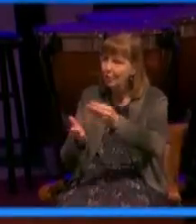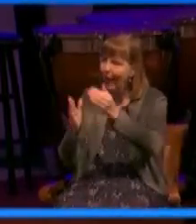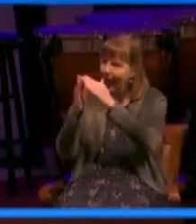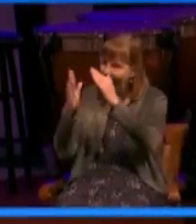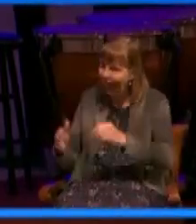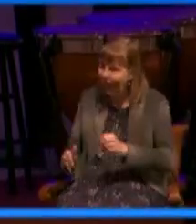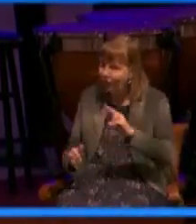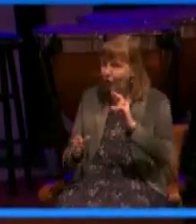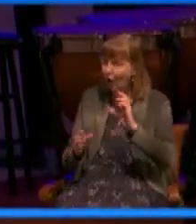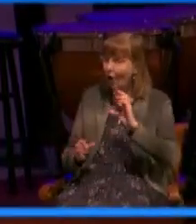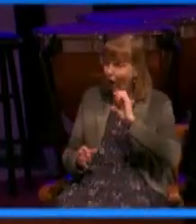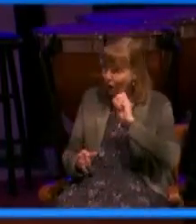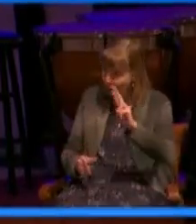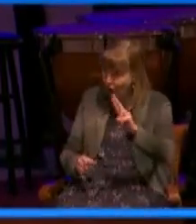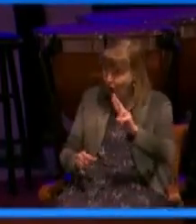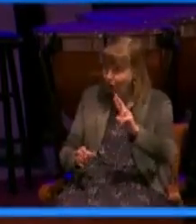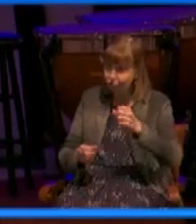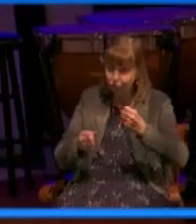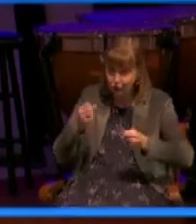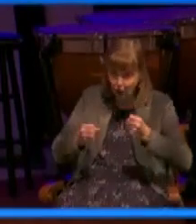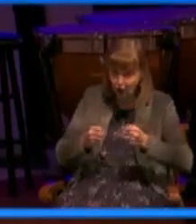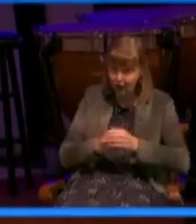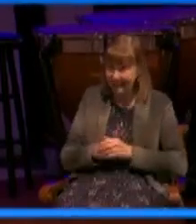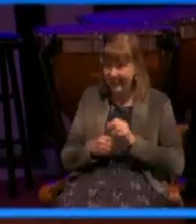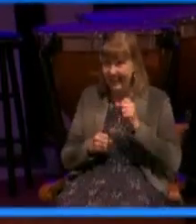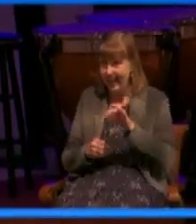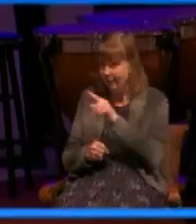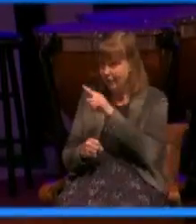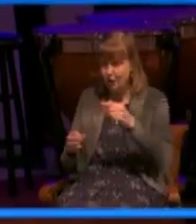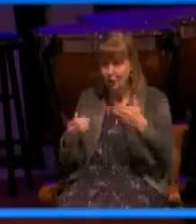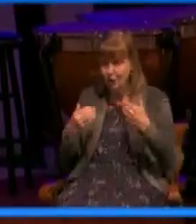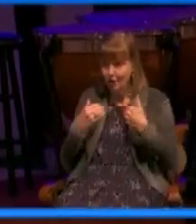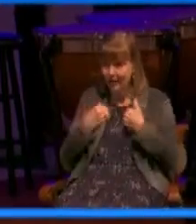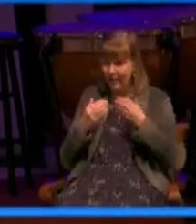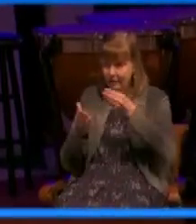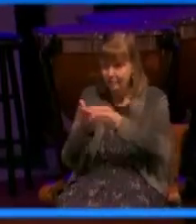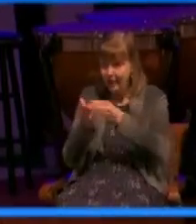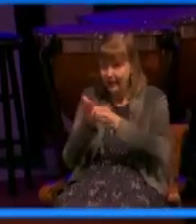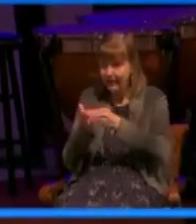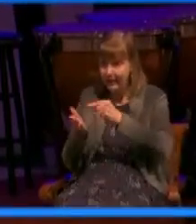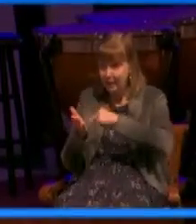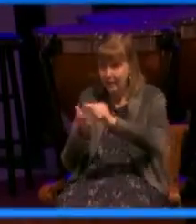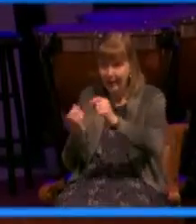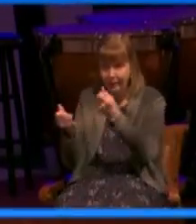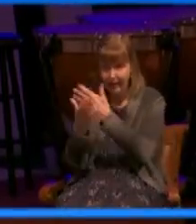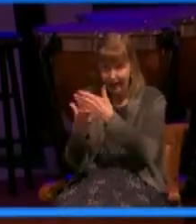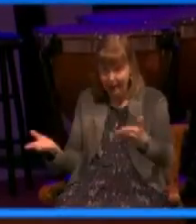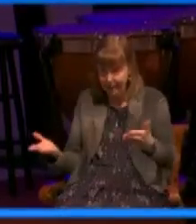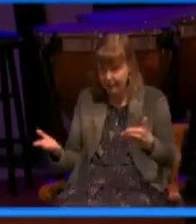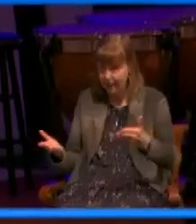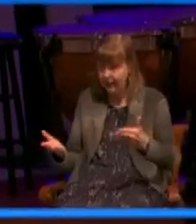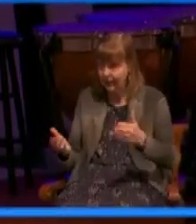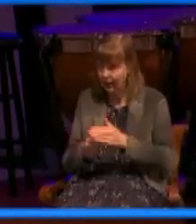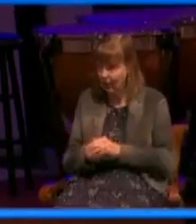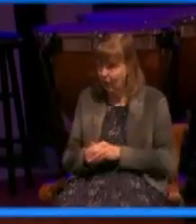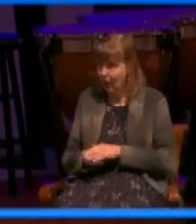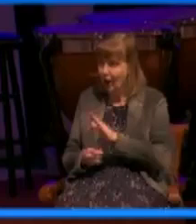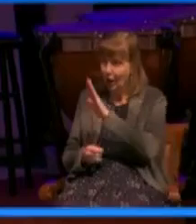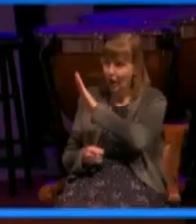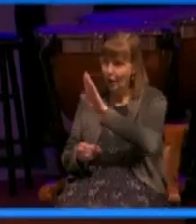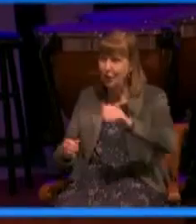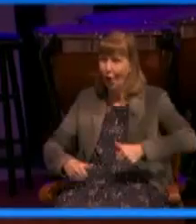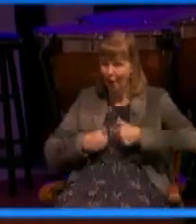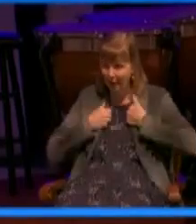house or a car and you don't have the money to pay for all of it up front, you have to sign over your life, your next born child, your